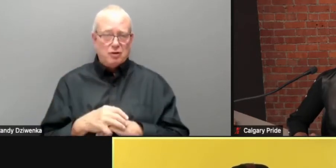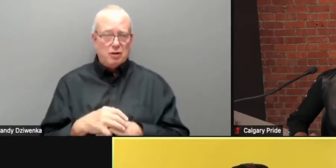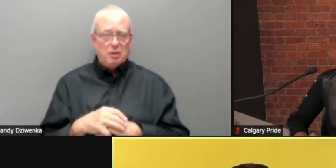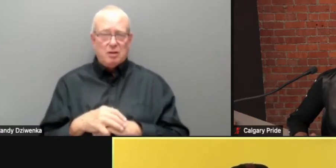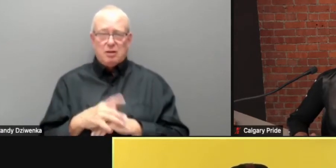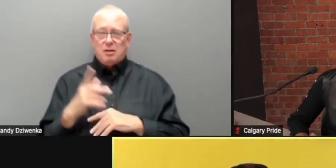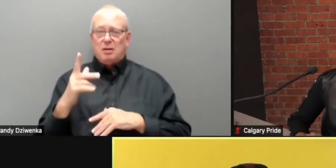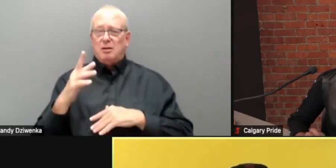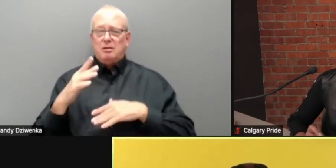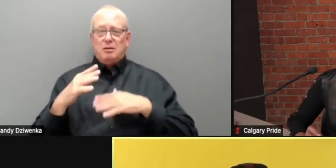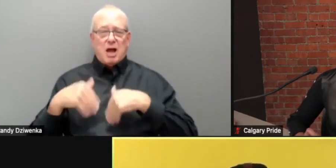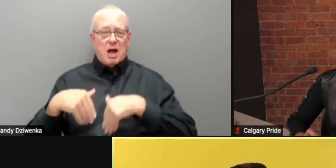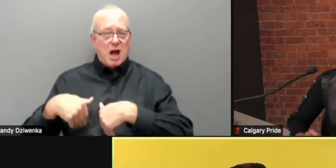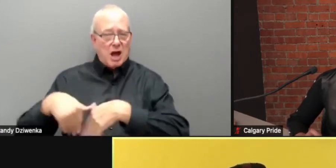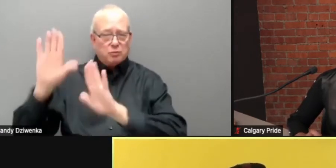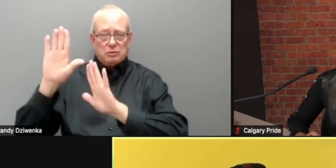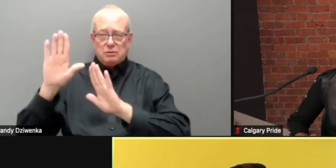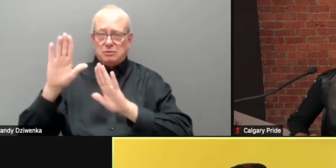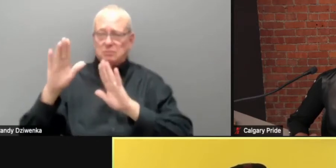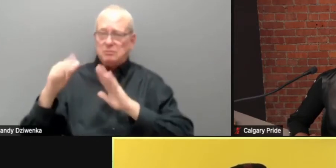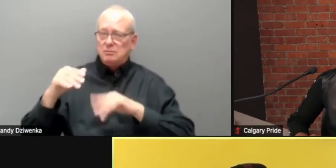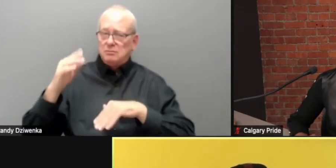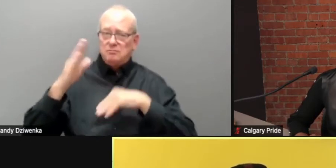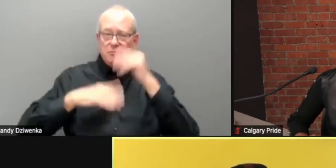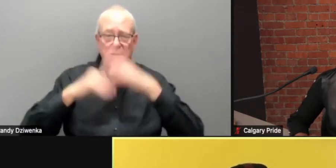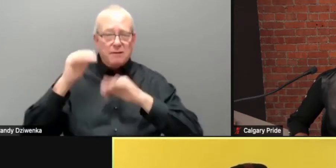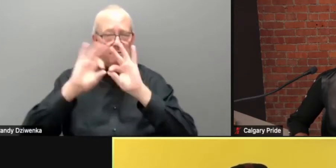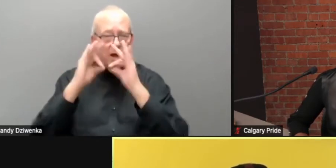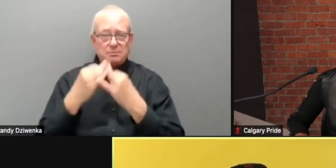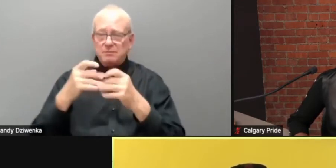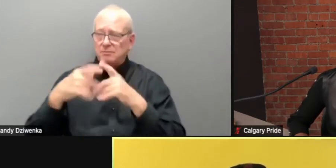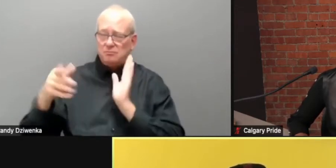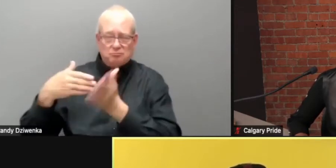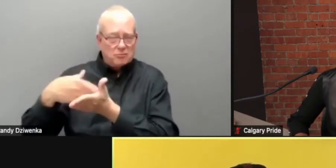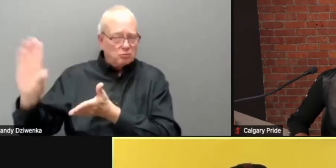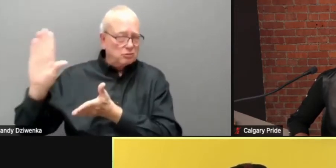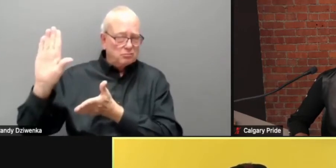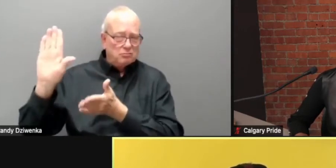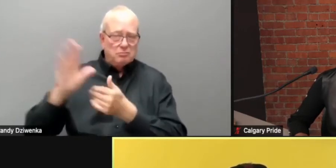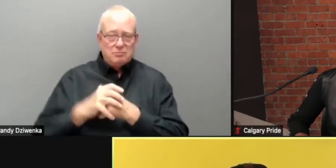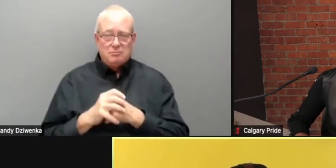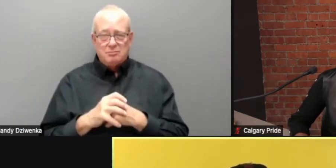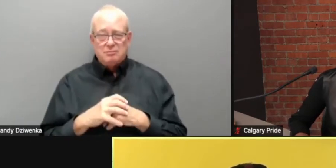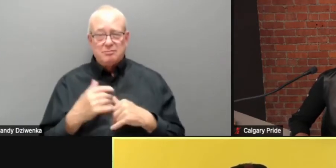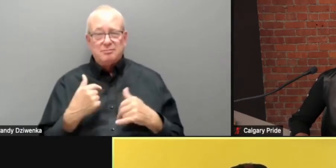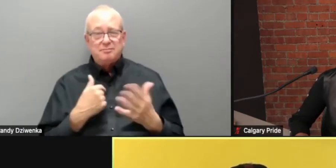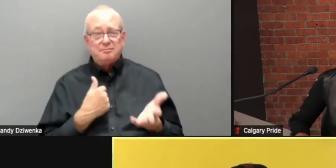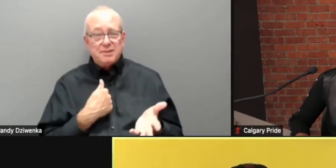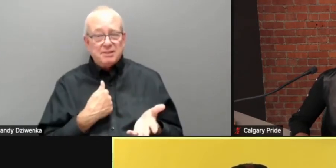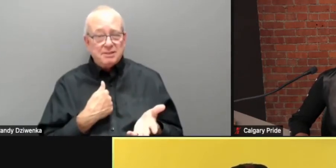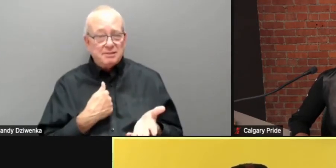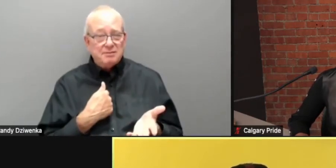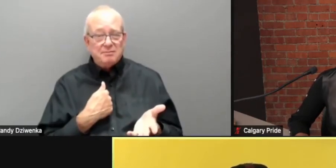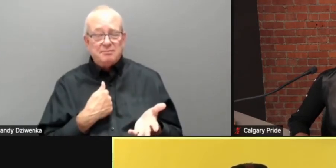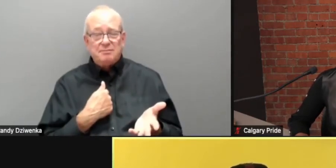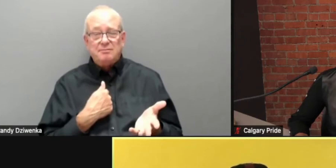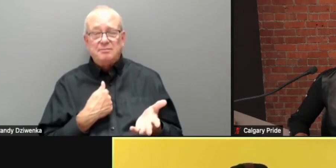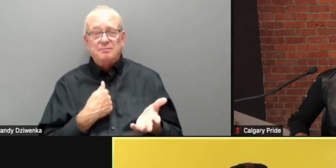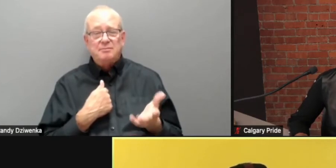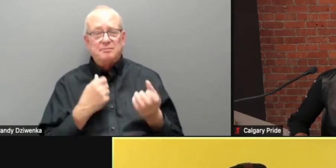as well. I mean, so I thought if something could happen to me, it could happen to anyone else in the world, who belong to the US LGBT